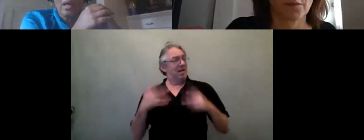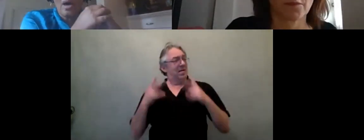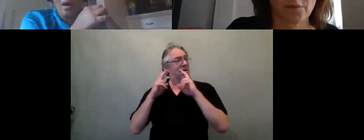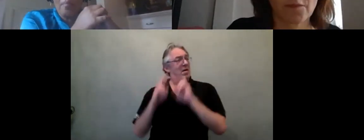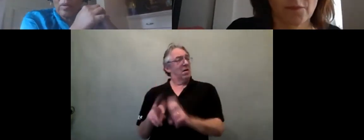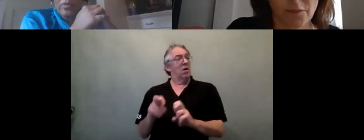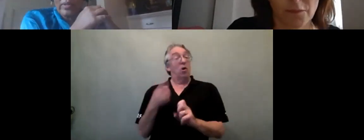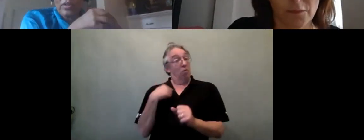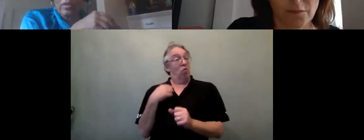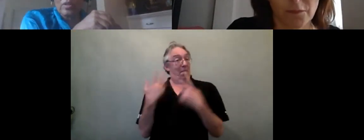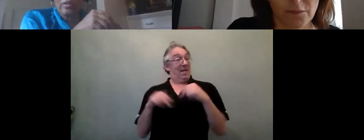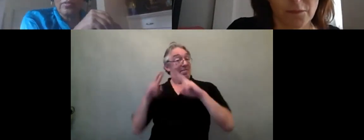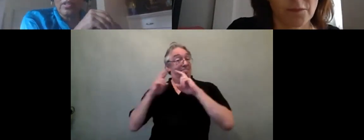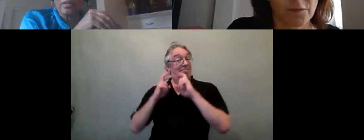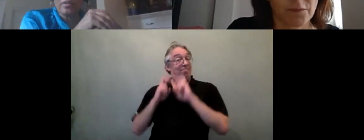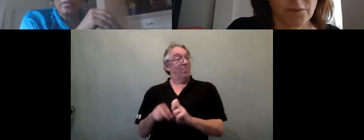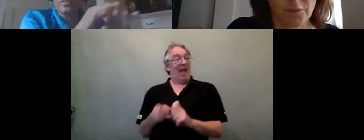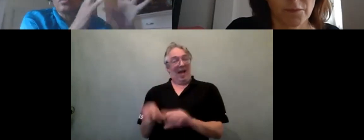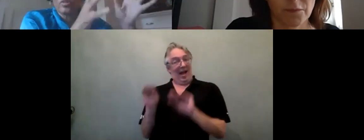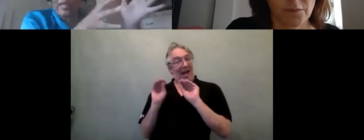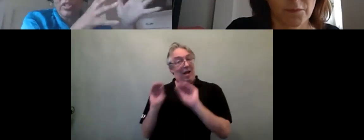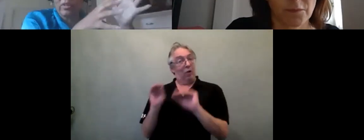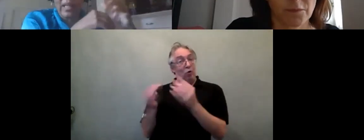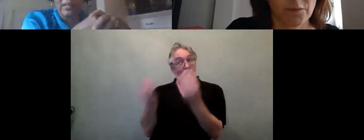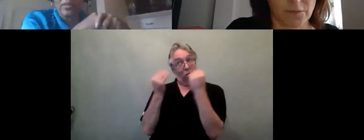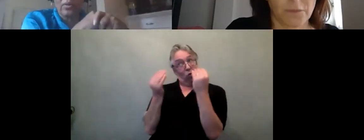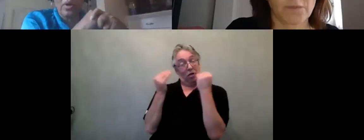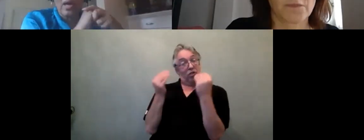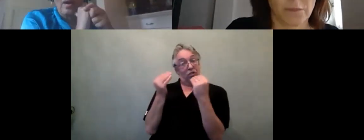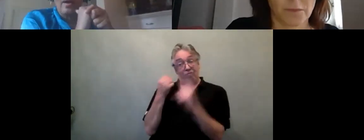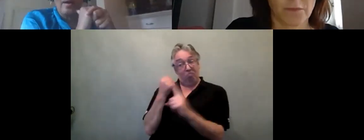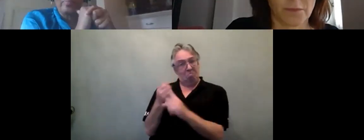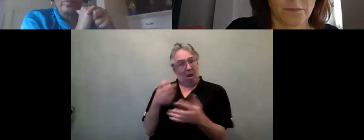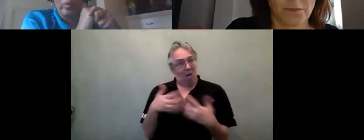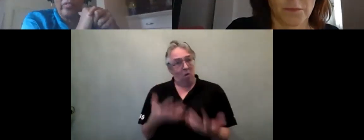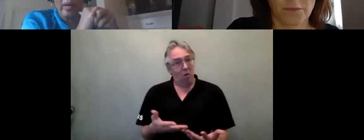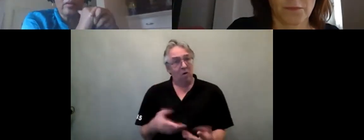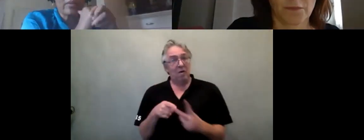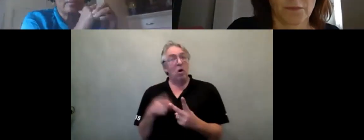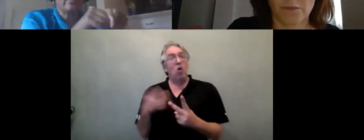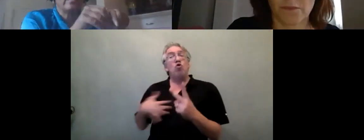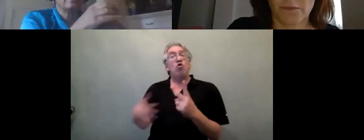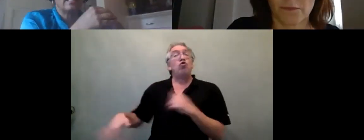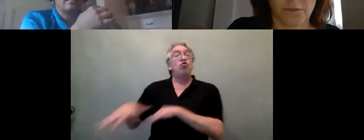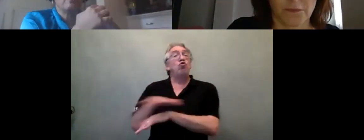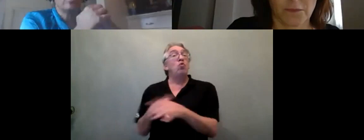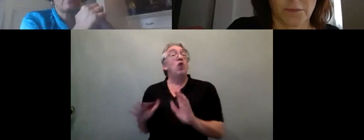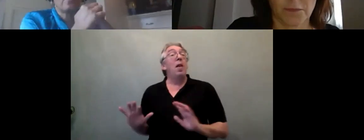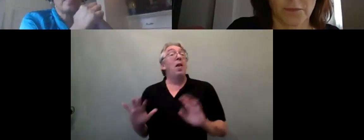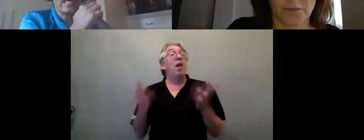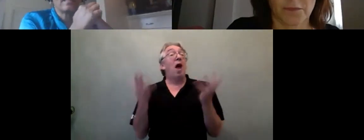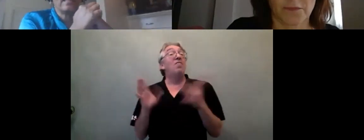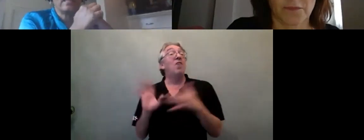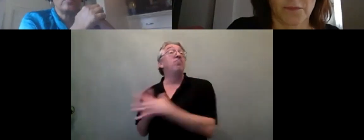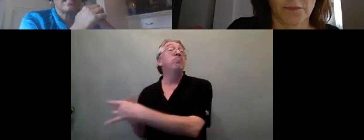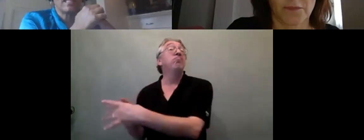education, but also in terms of the social dimension of that. So what we found, or some of the findings that emerged